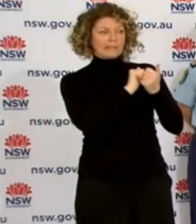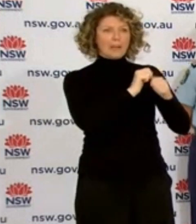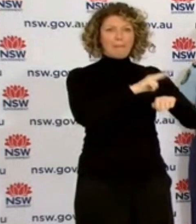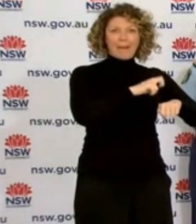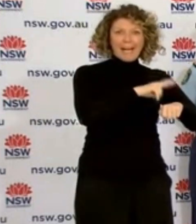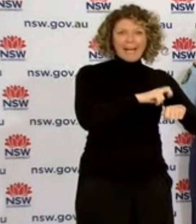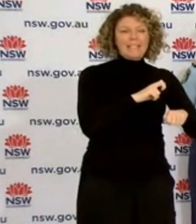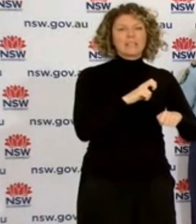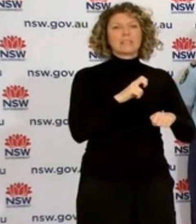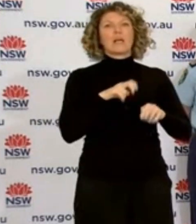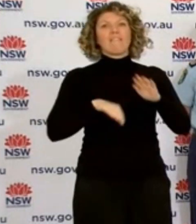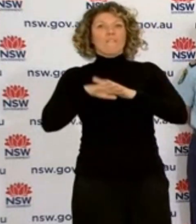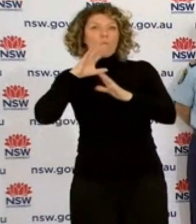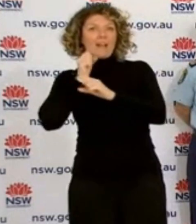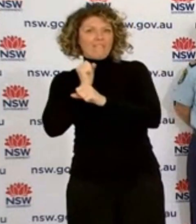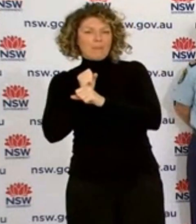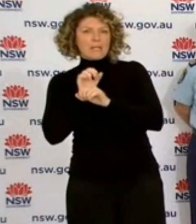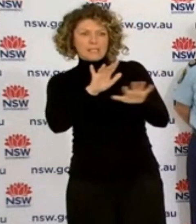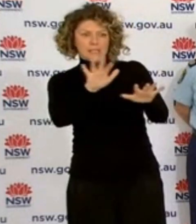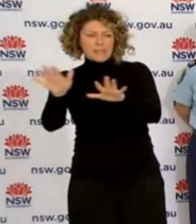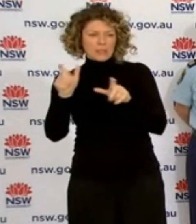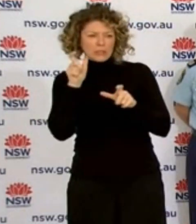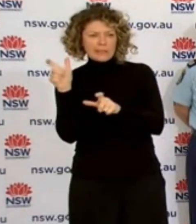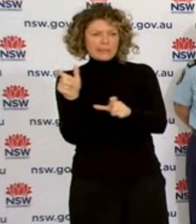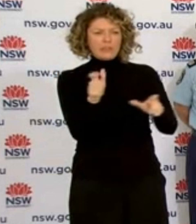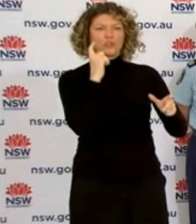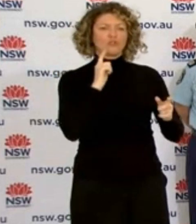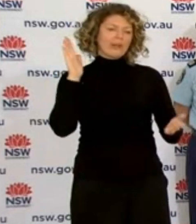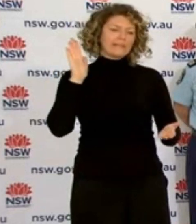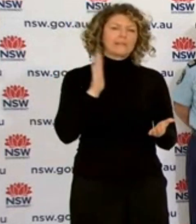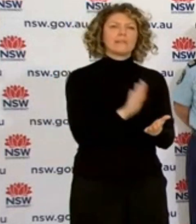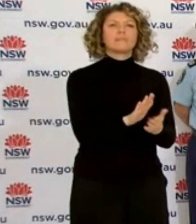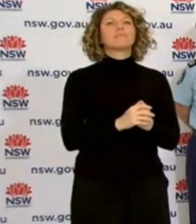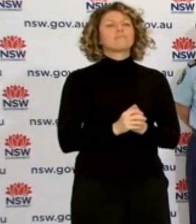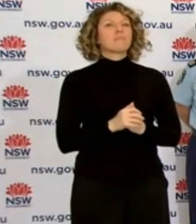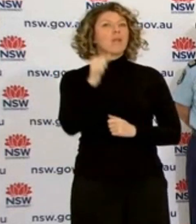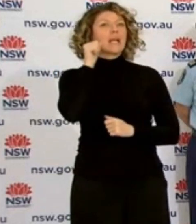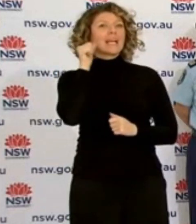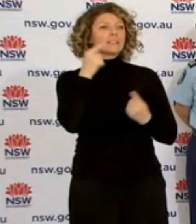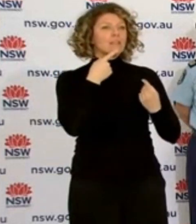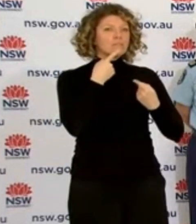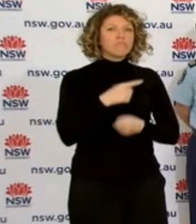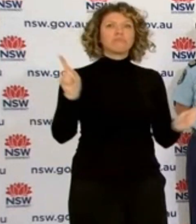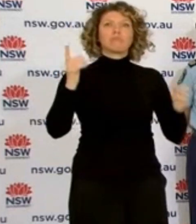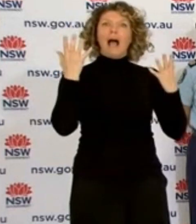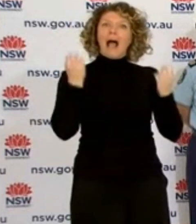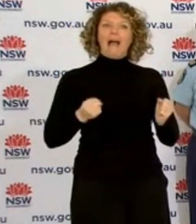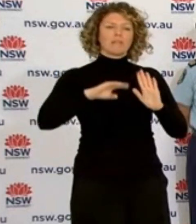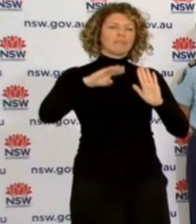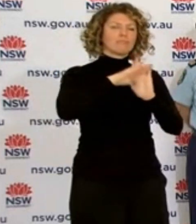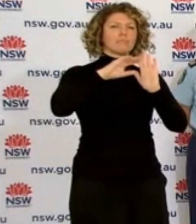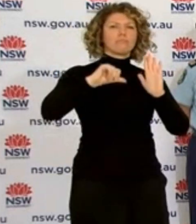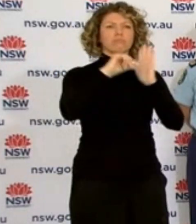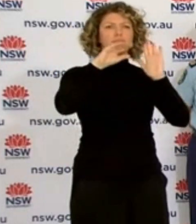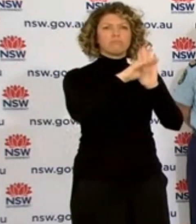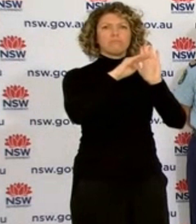police in a whole of government framework to try and get the case numbers. Some of the initiatives yesterday I'm incredibly pleased about, in terms of